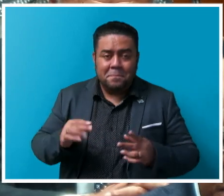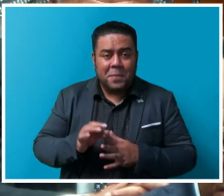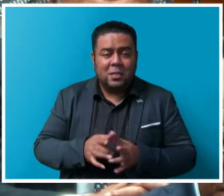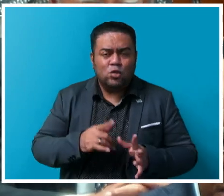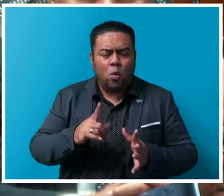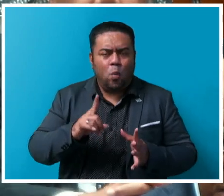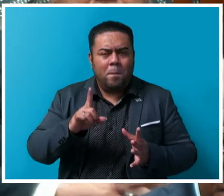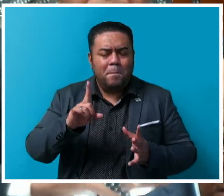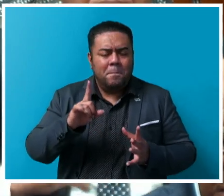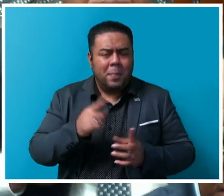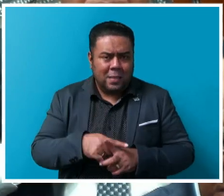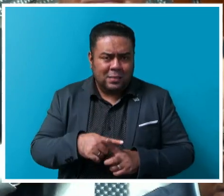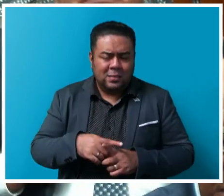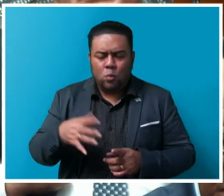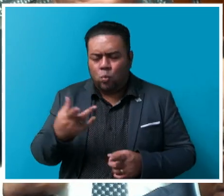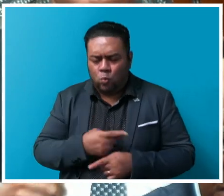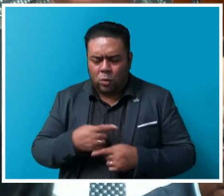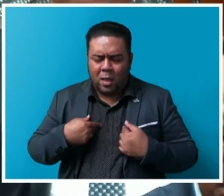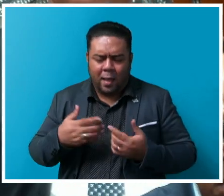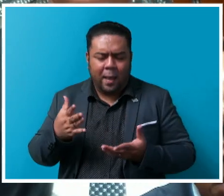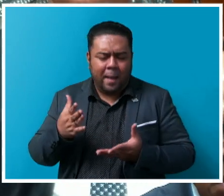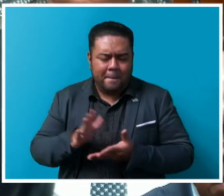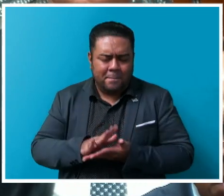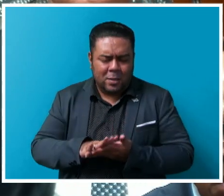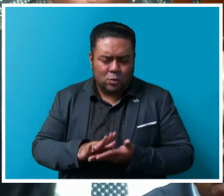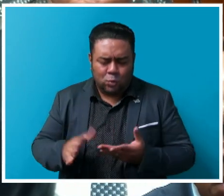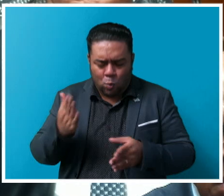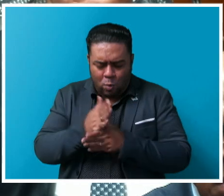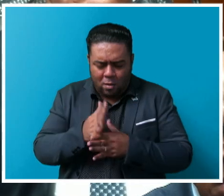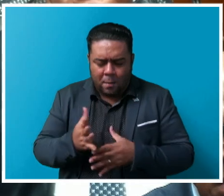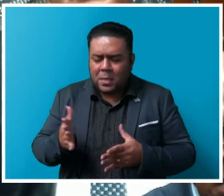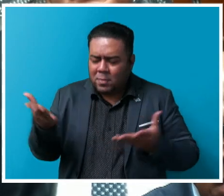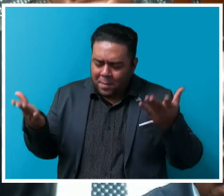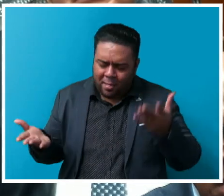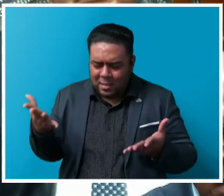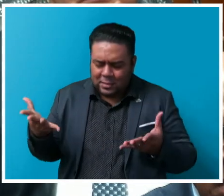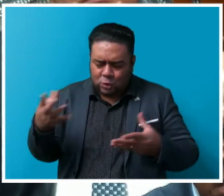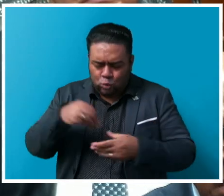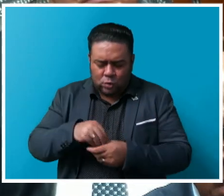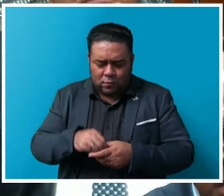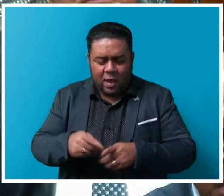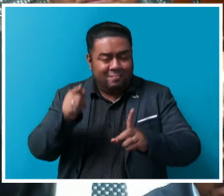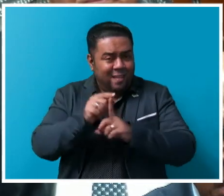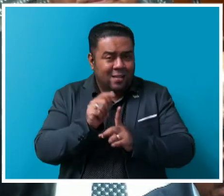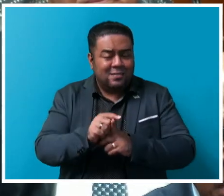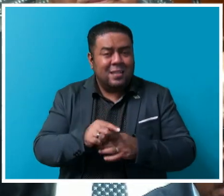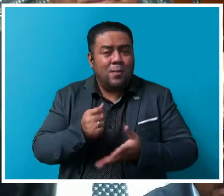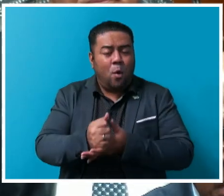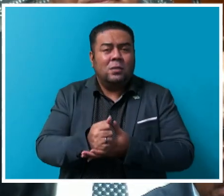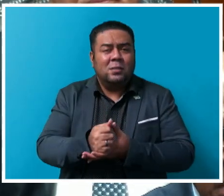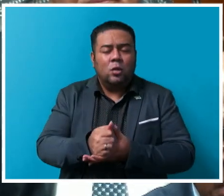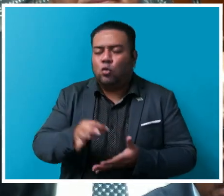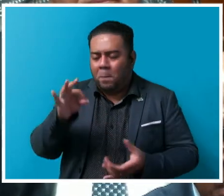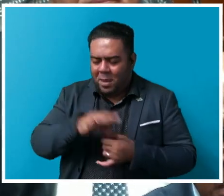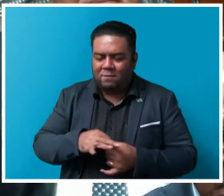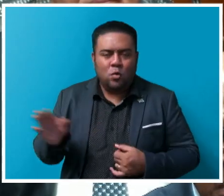to engage. However, the agreement must be balanced, inclusive, accompanied by targeted support measures to benefit